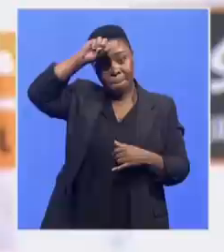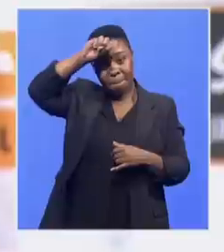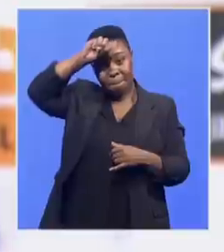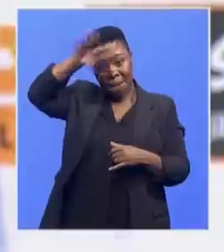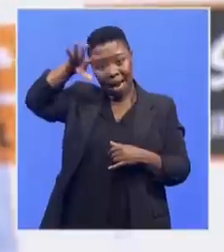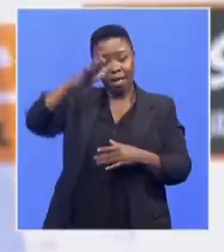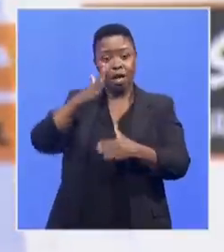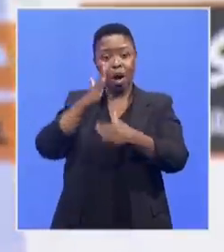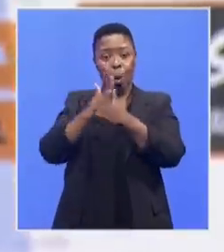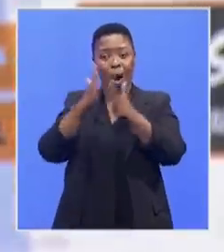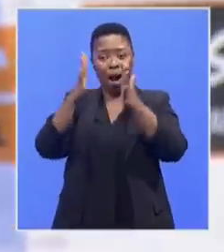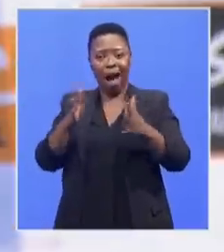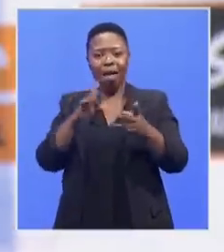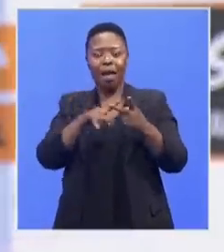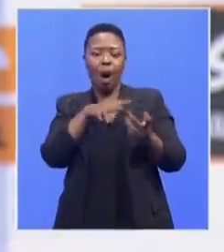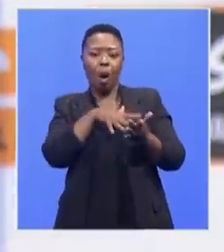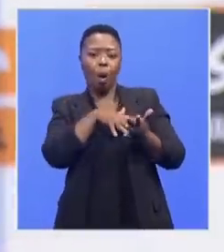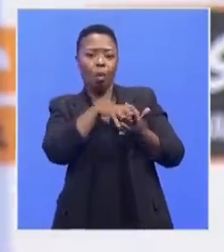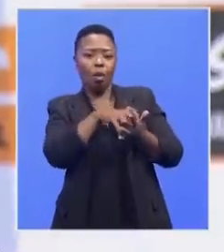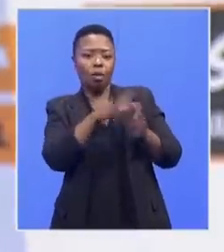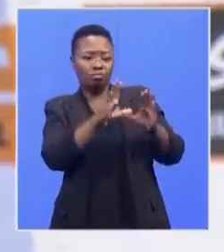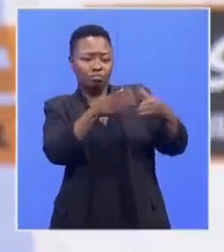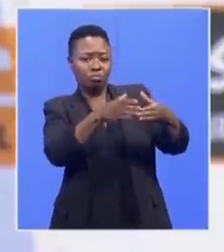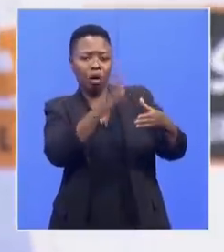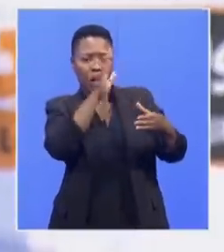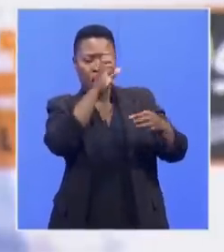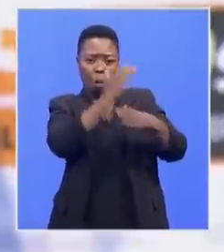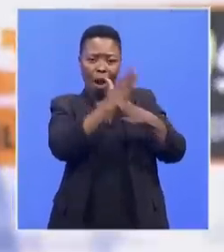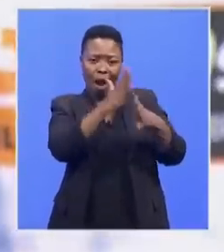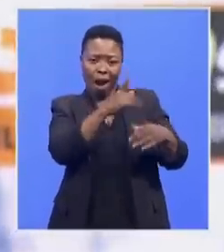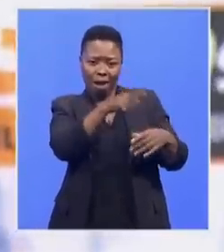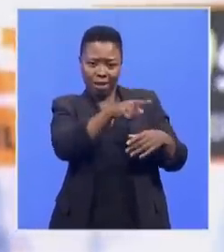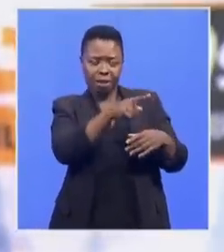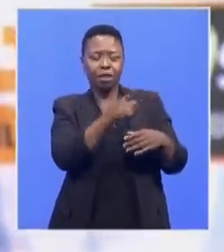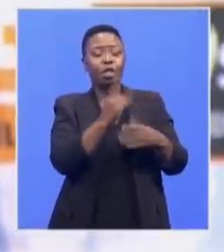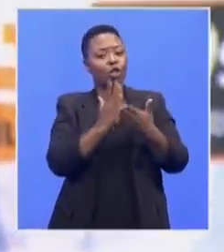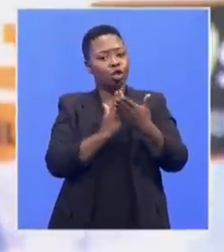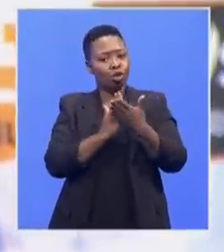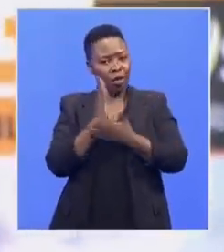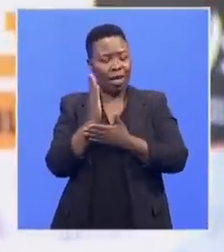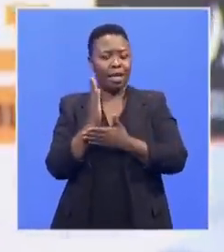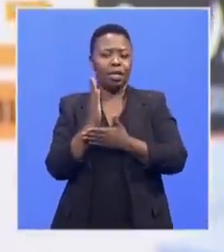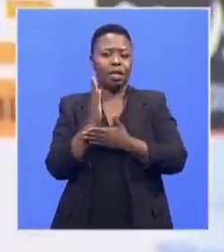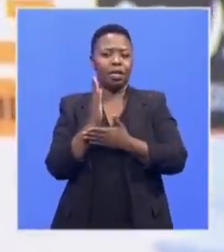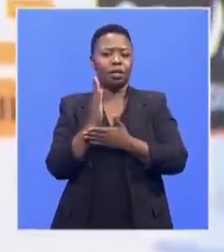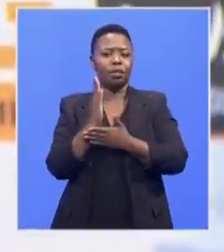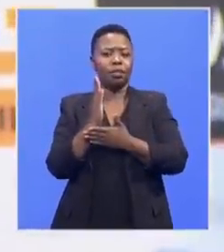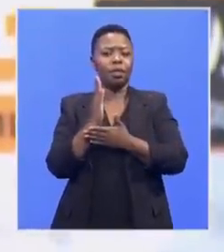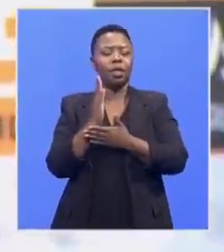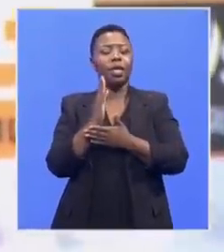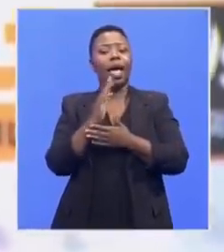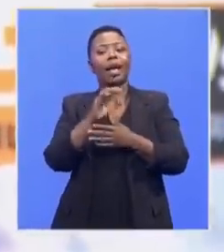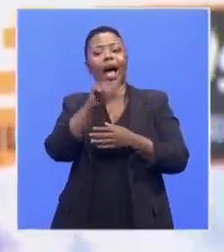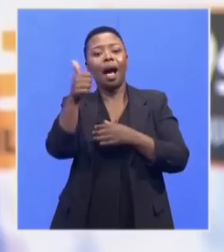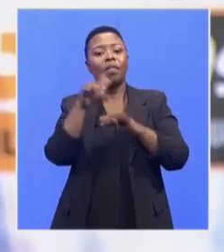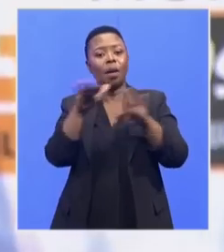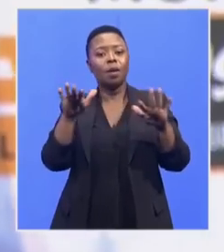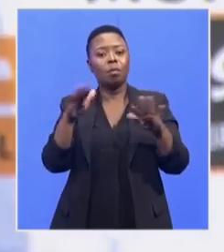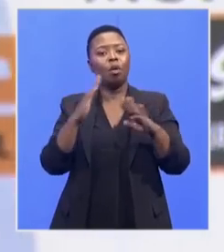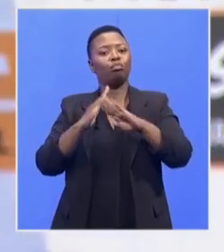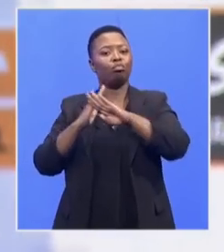workers have rights that those who came before them were denied. Bao